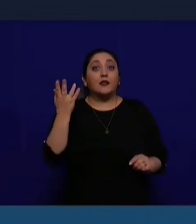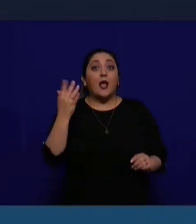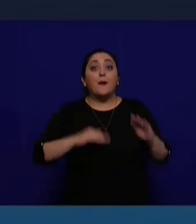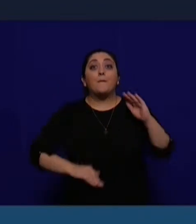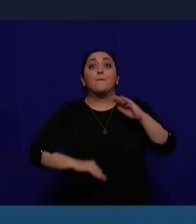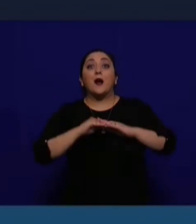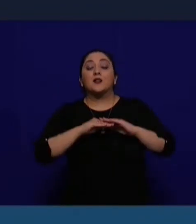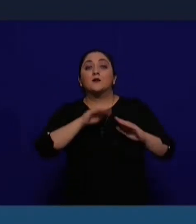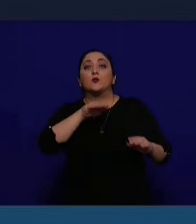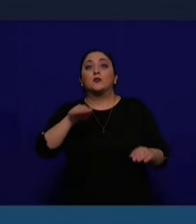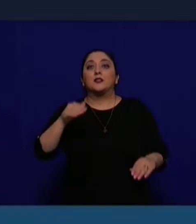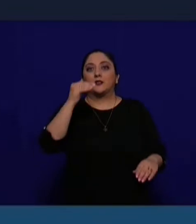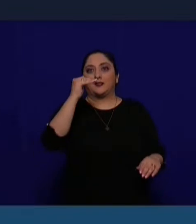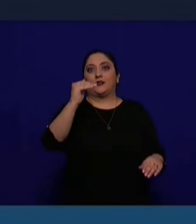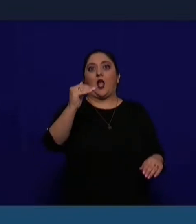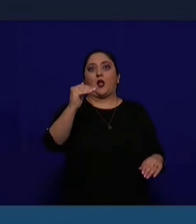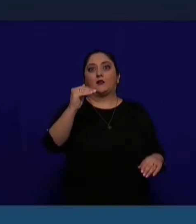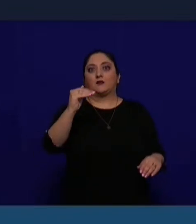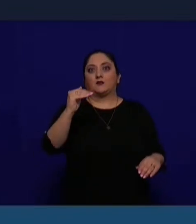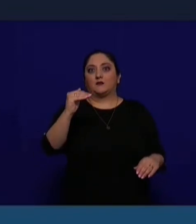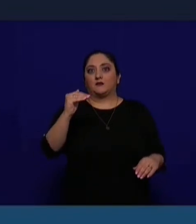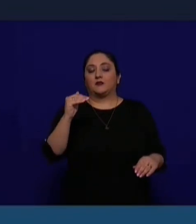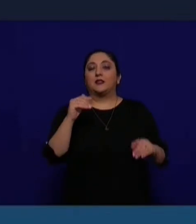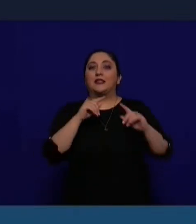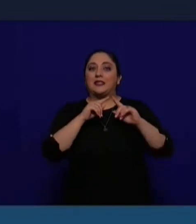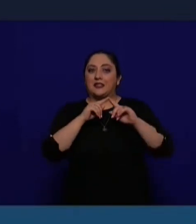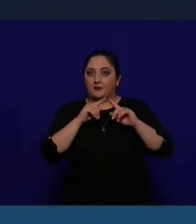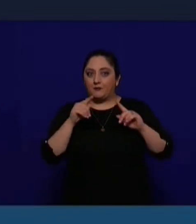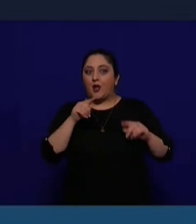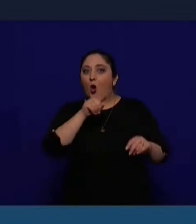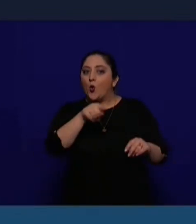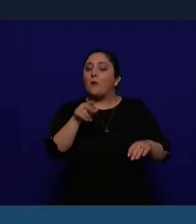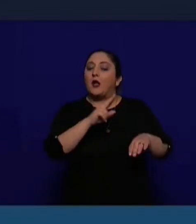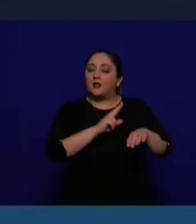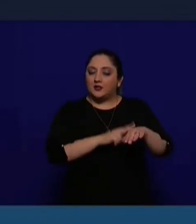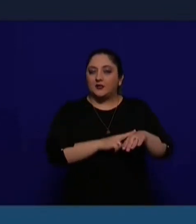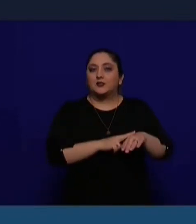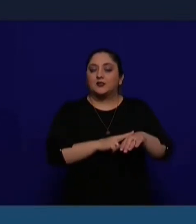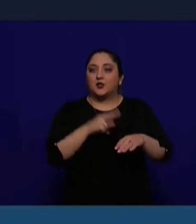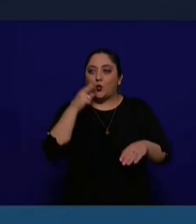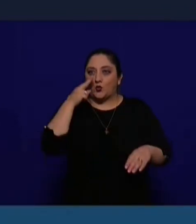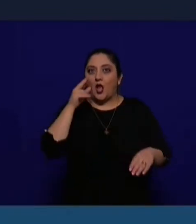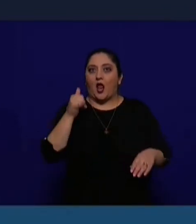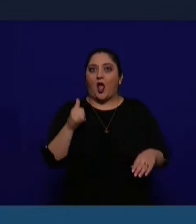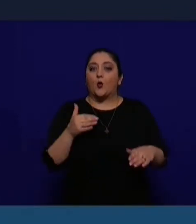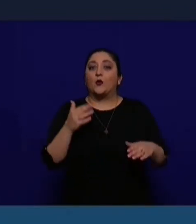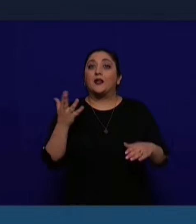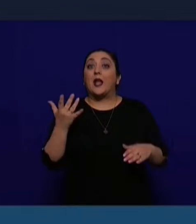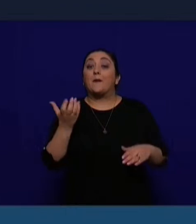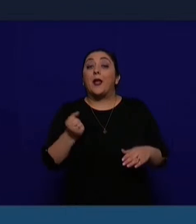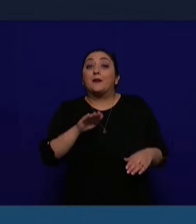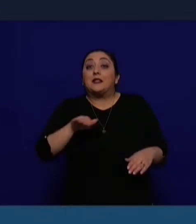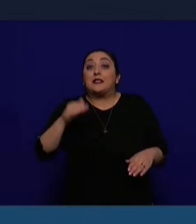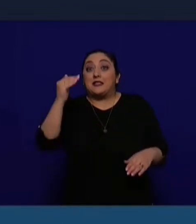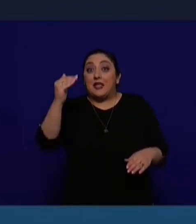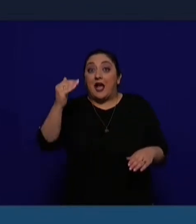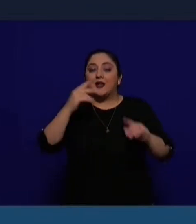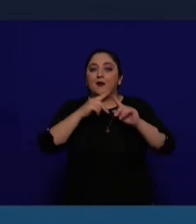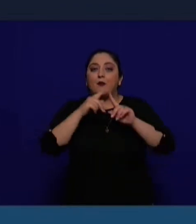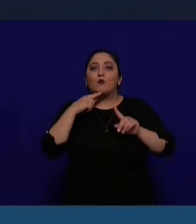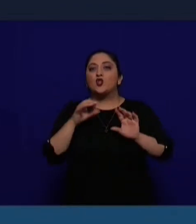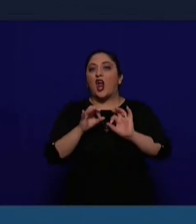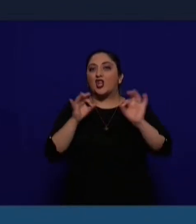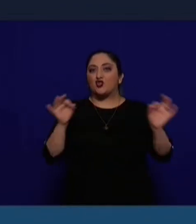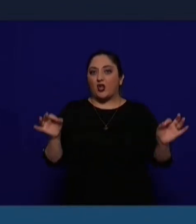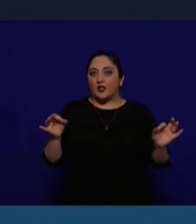dawn l-entitajiet kollha għandhom id-Delegated Authority, però nfakru li dawn isir fuq rapporti li jsiru jew